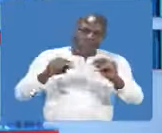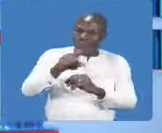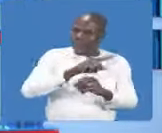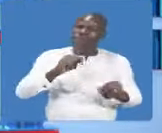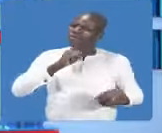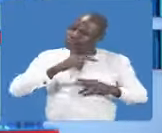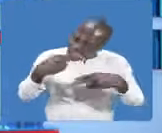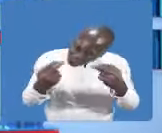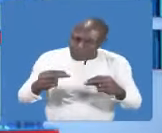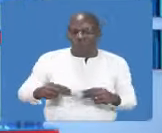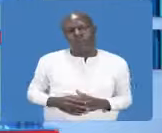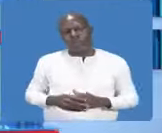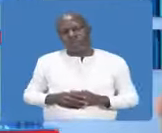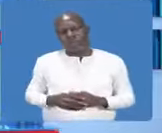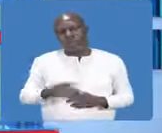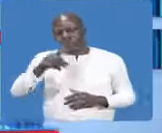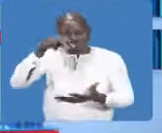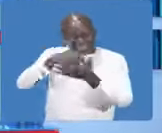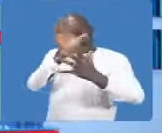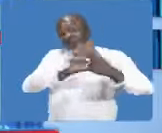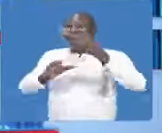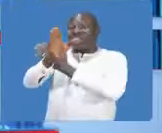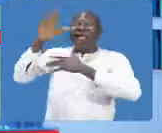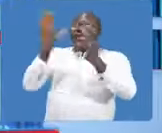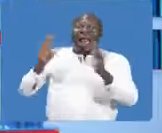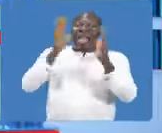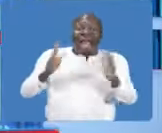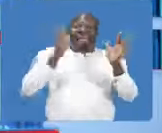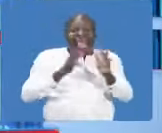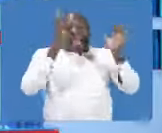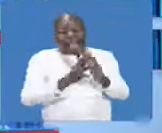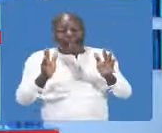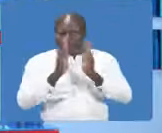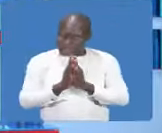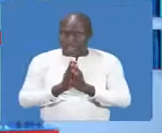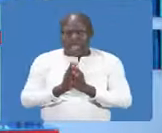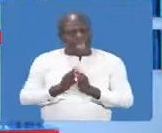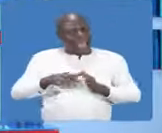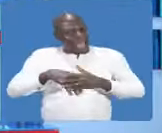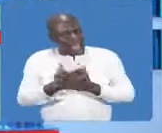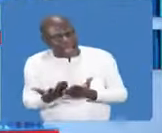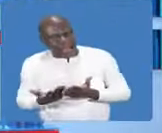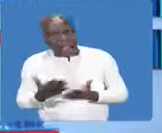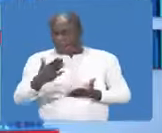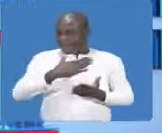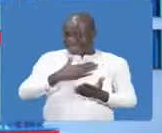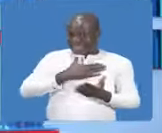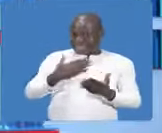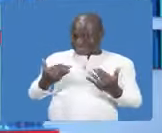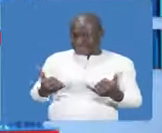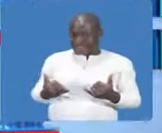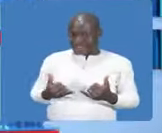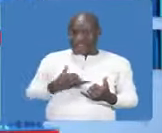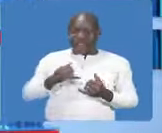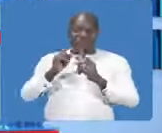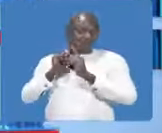mompa ye sa. Wo ko janya mi ene wo abo won sam. Na mi migina hai. Se wo hia biblia firme nchan.